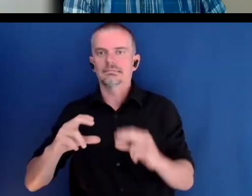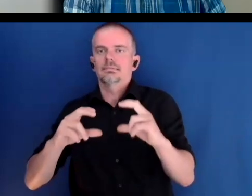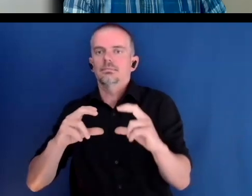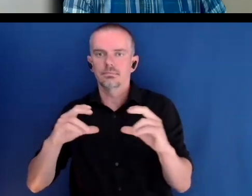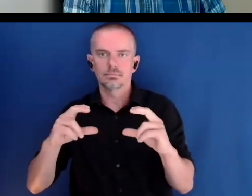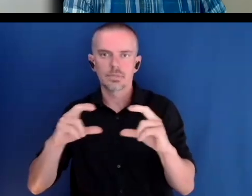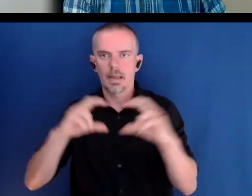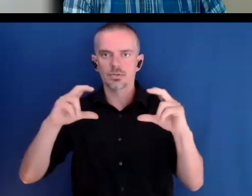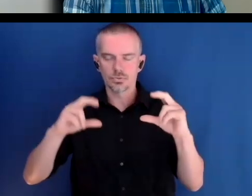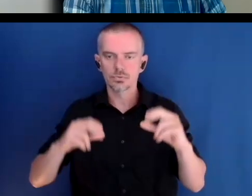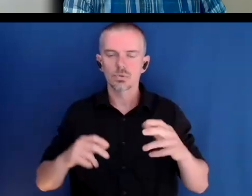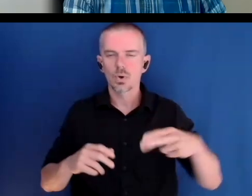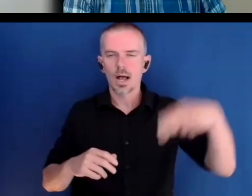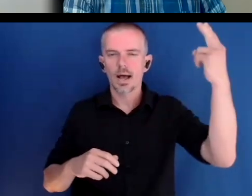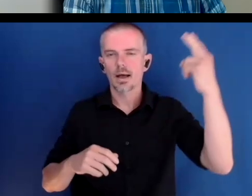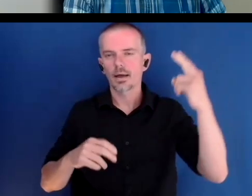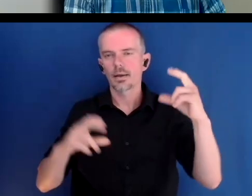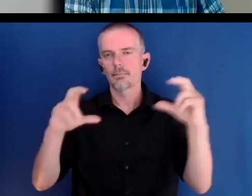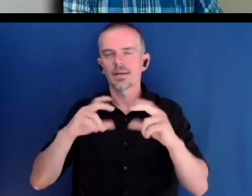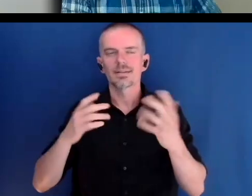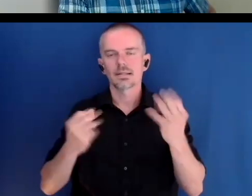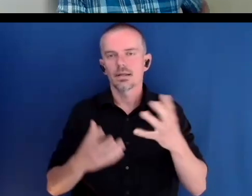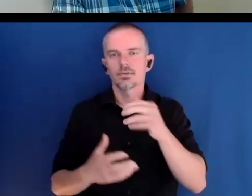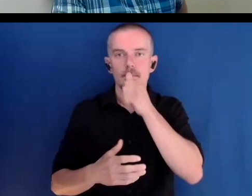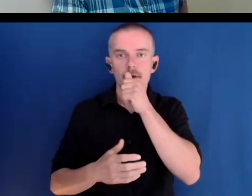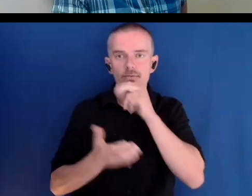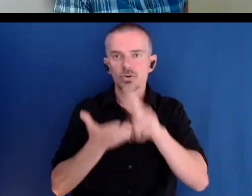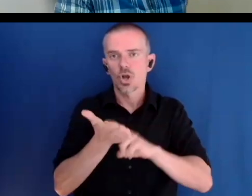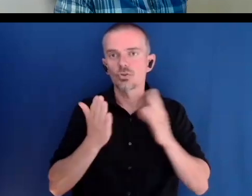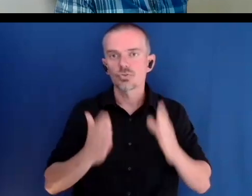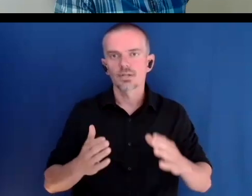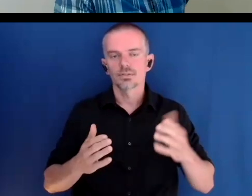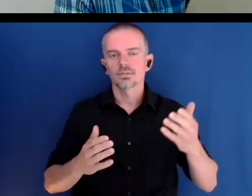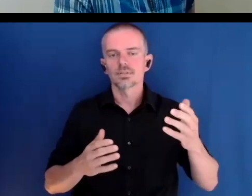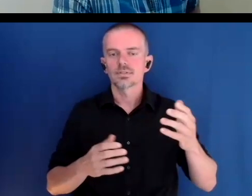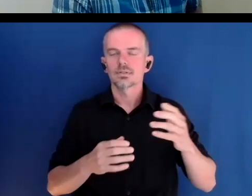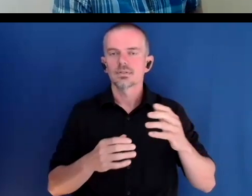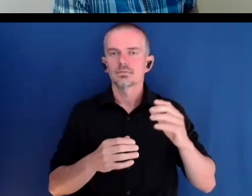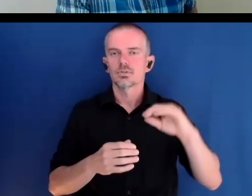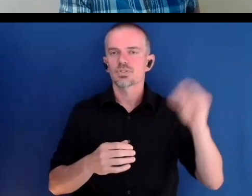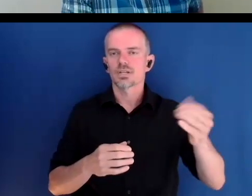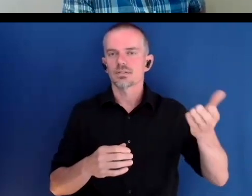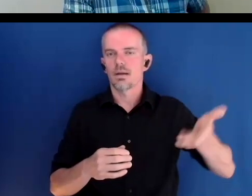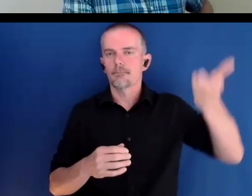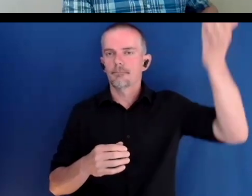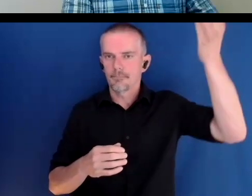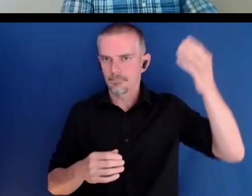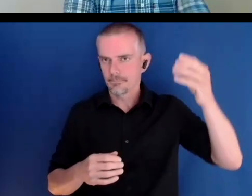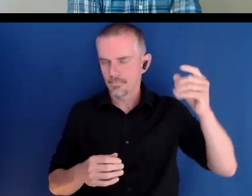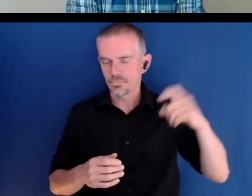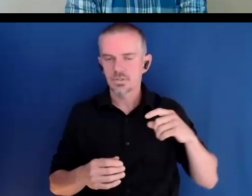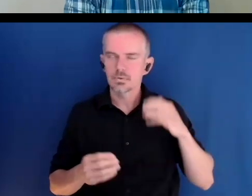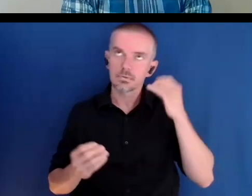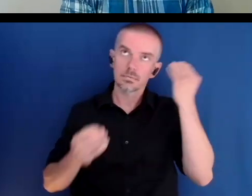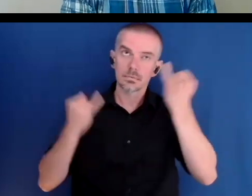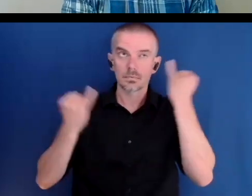match thresholds, say when you're using a lot of private contractors where the threshold goes up a little, well, now maybe you've thought